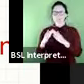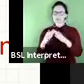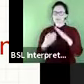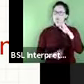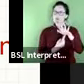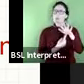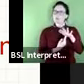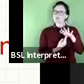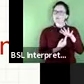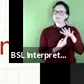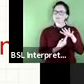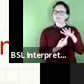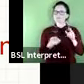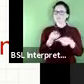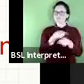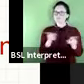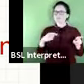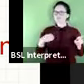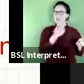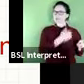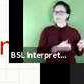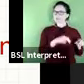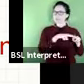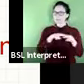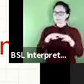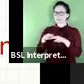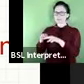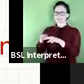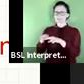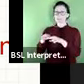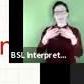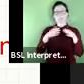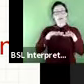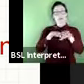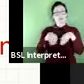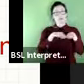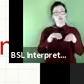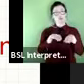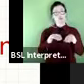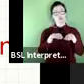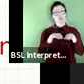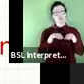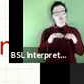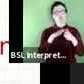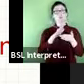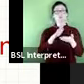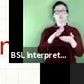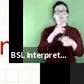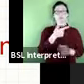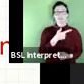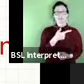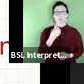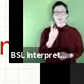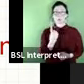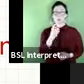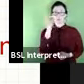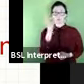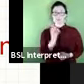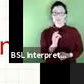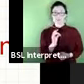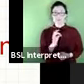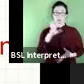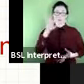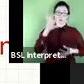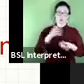of Chinese families, which on average accounts for 71% of